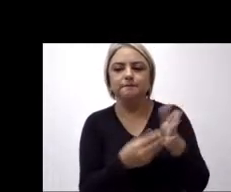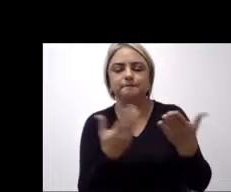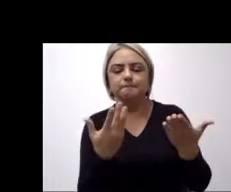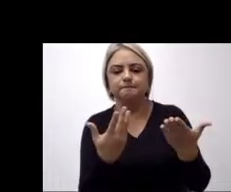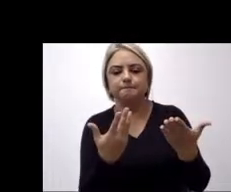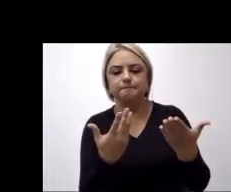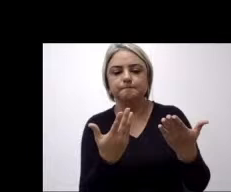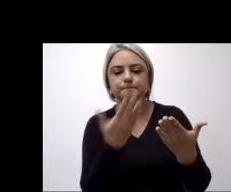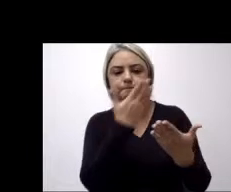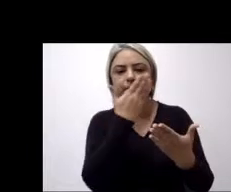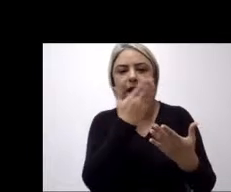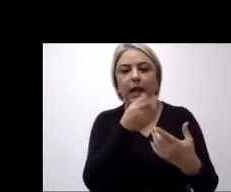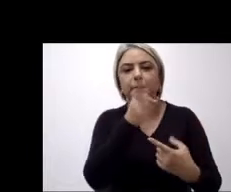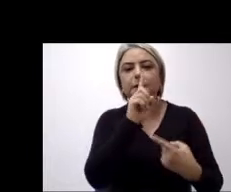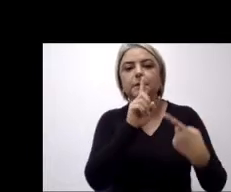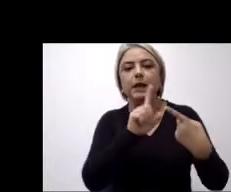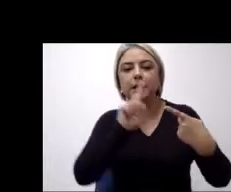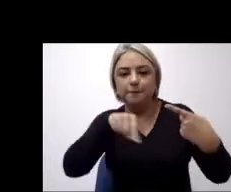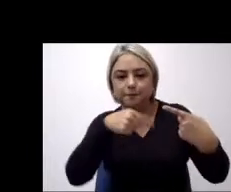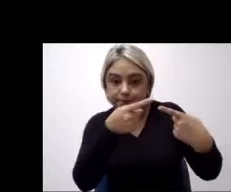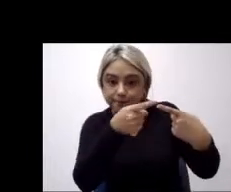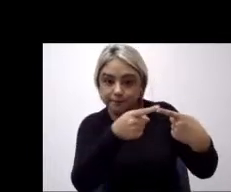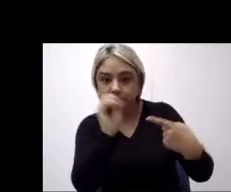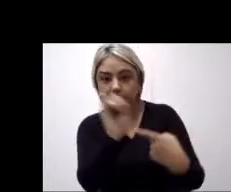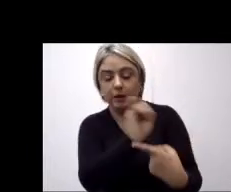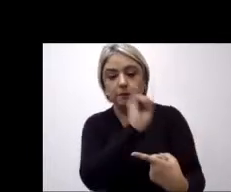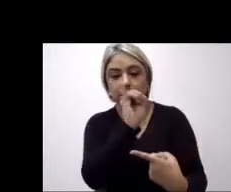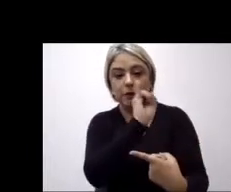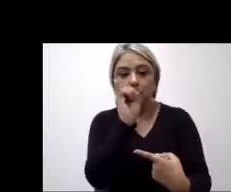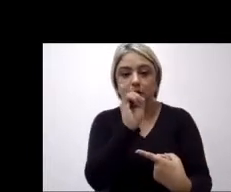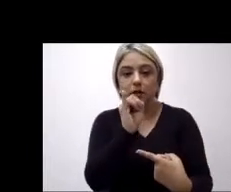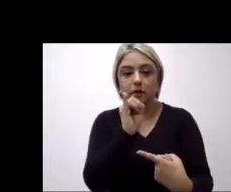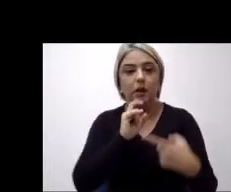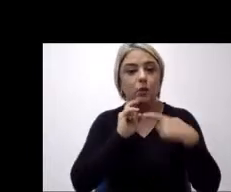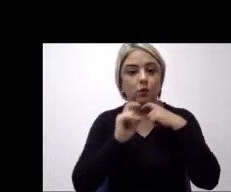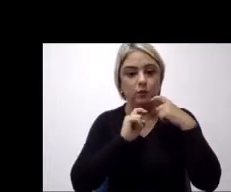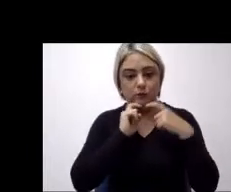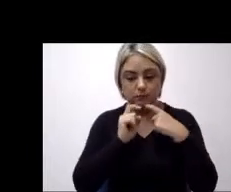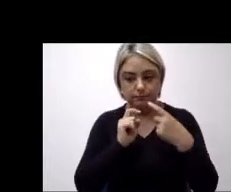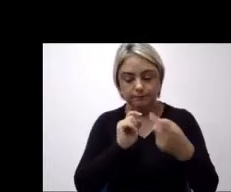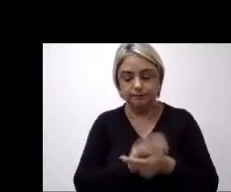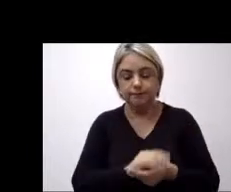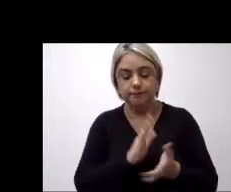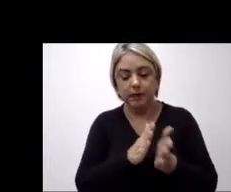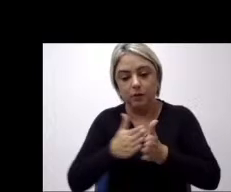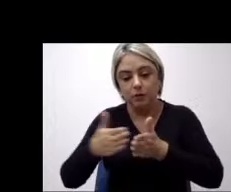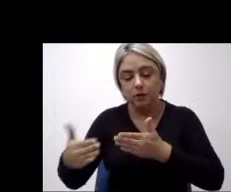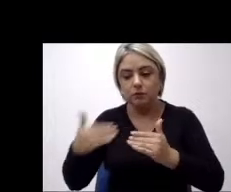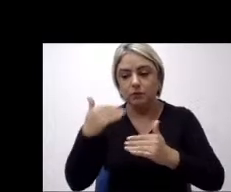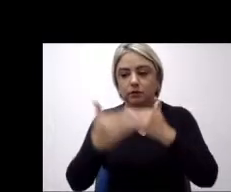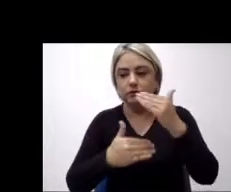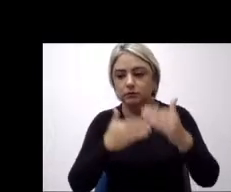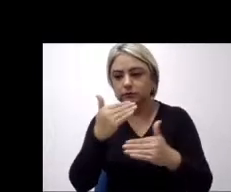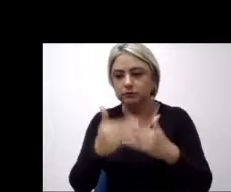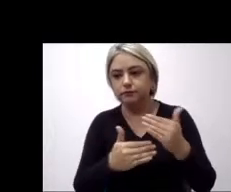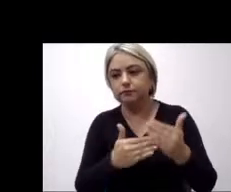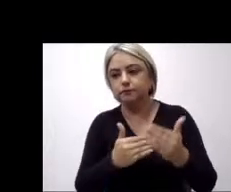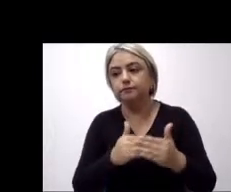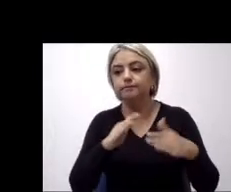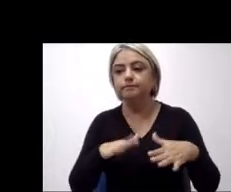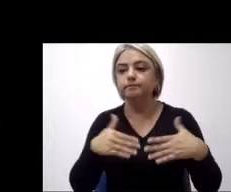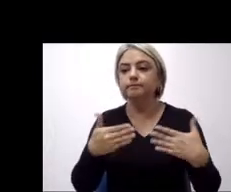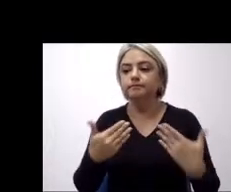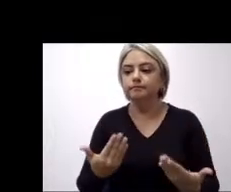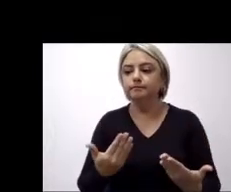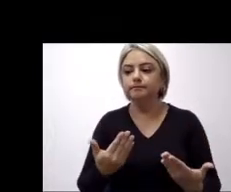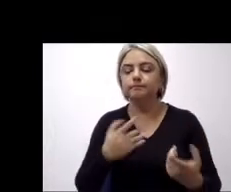the importance of uncertainty during the process itself. So there is uncertainty before